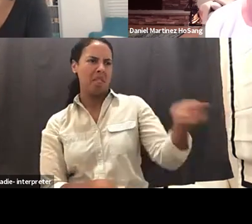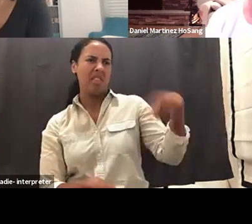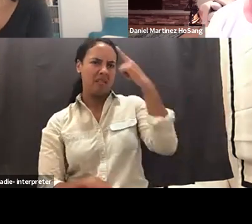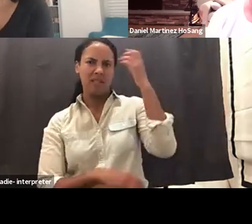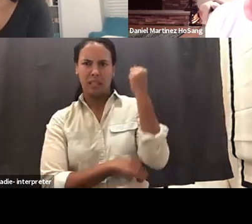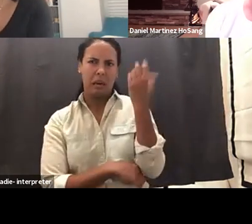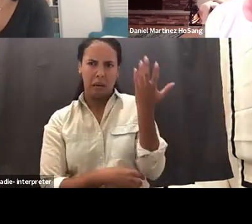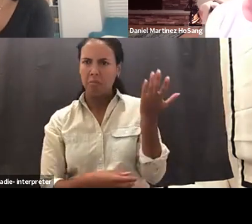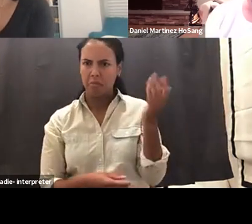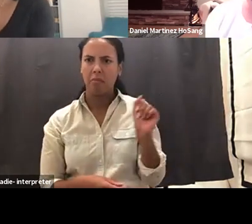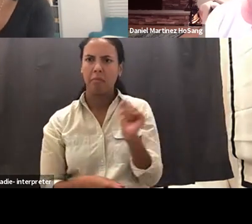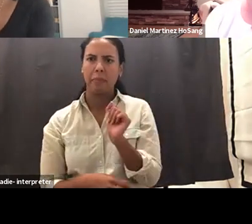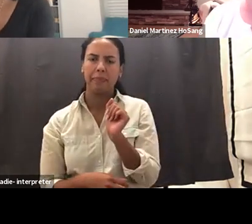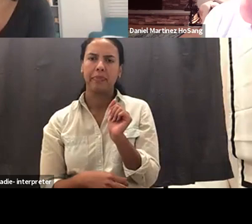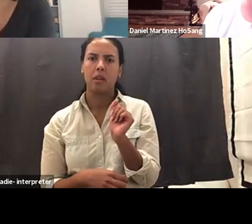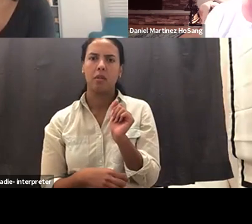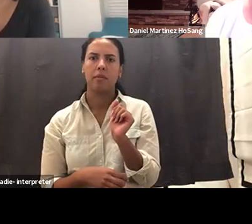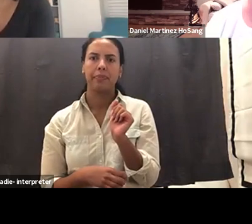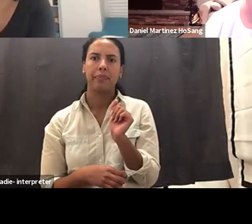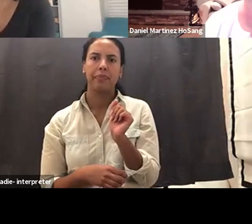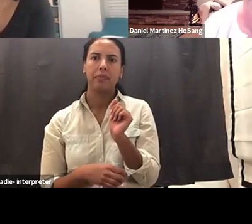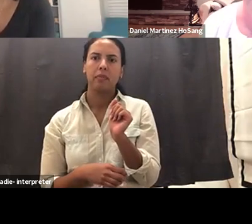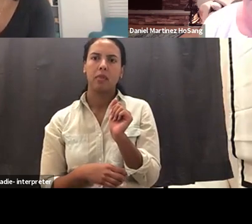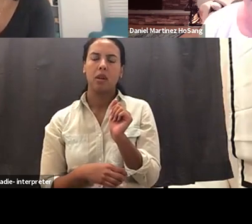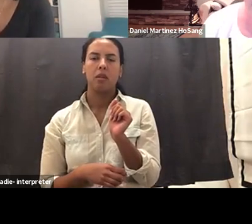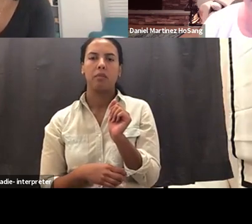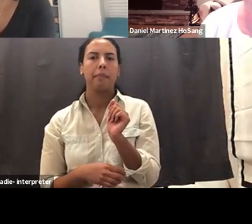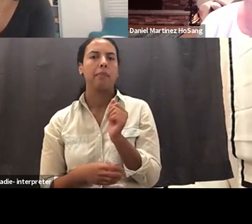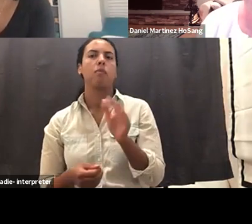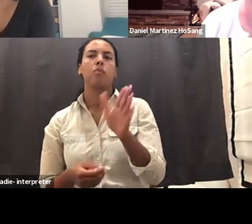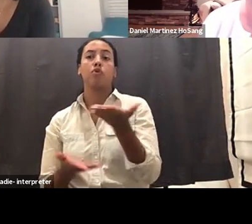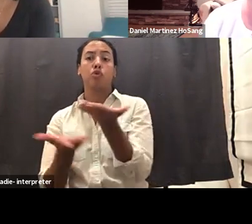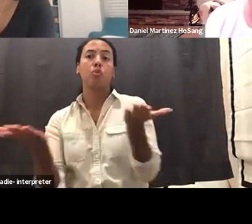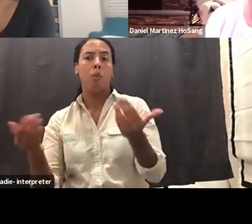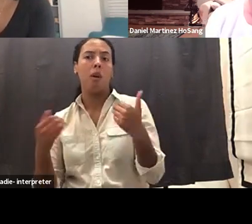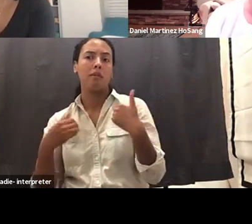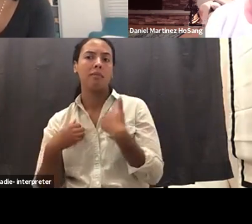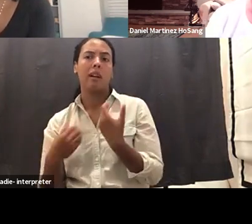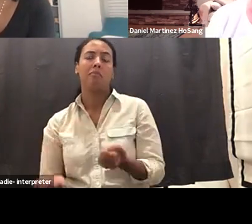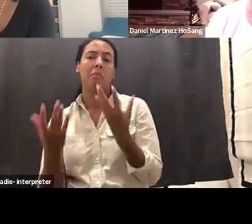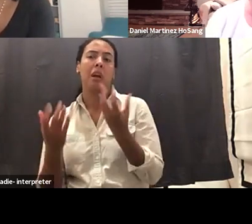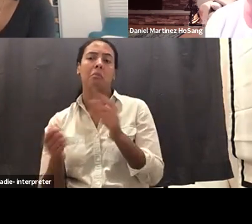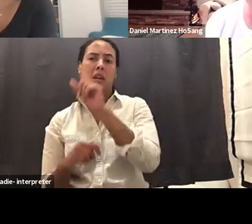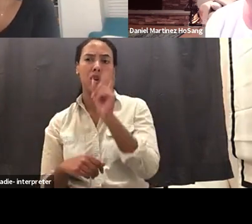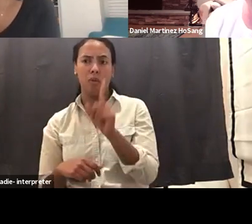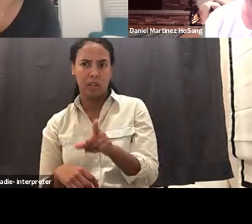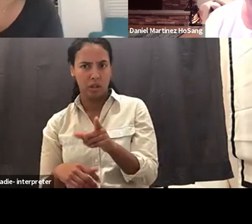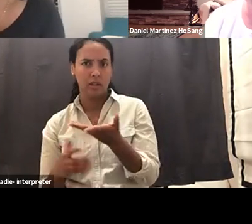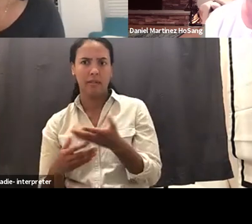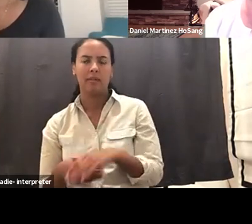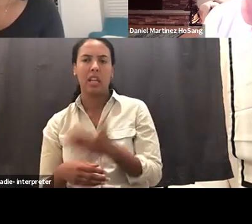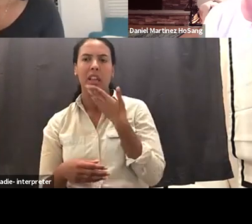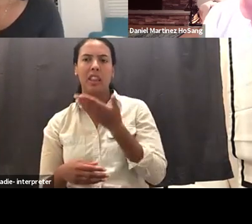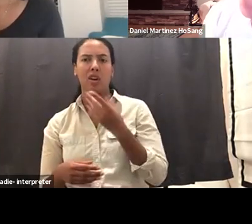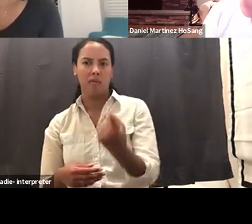Q&A. Lots for us to think about there, and it's a great time to turn to Odette. Since your